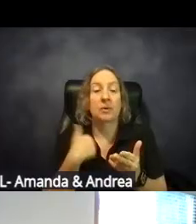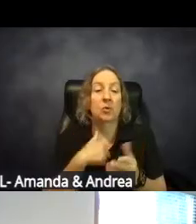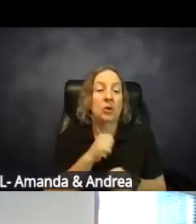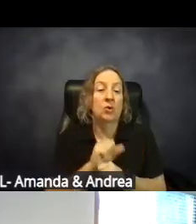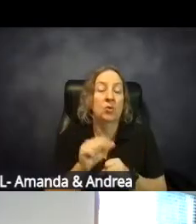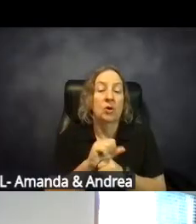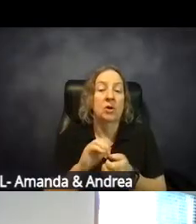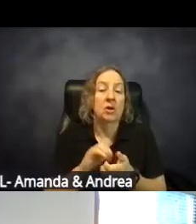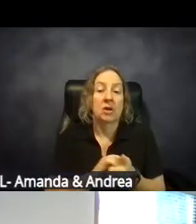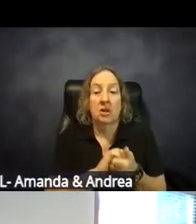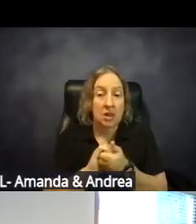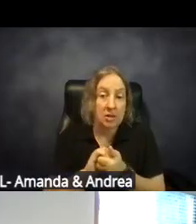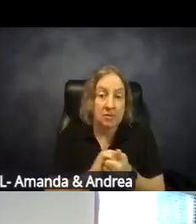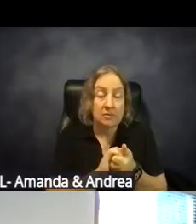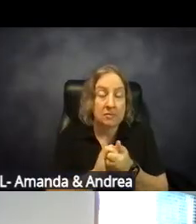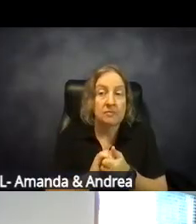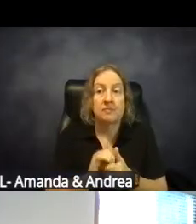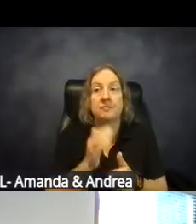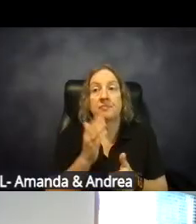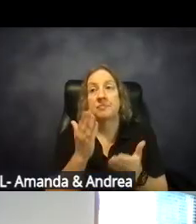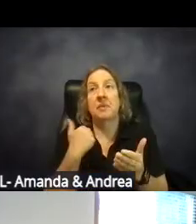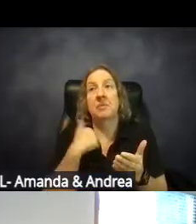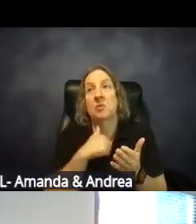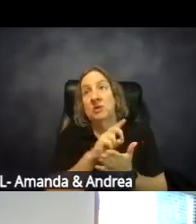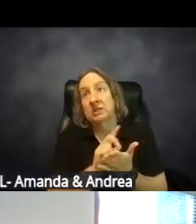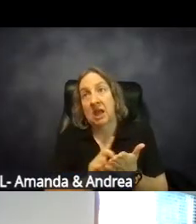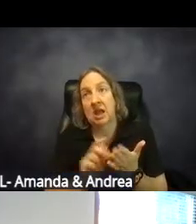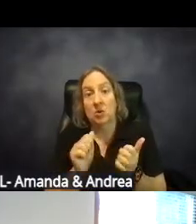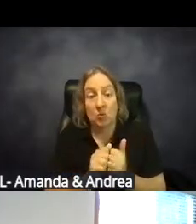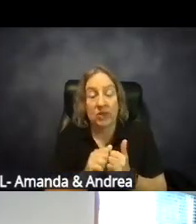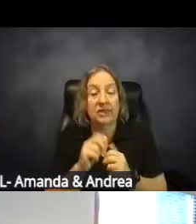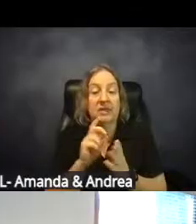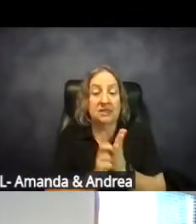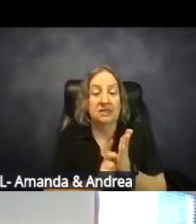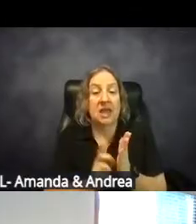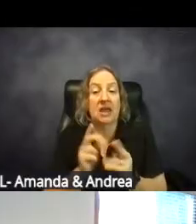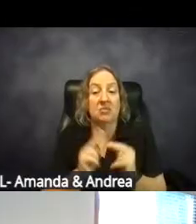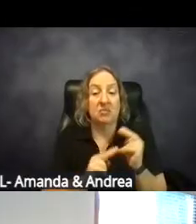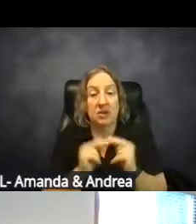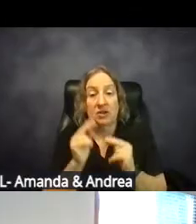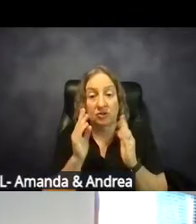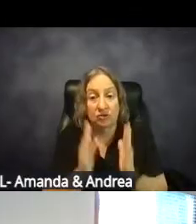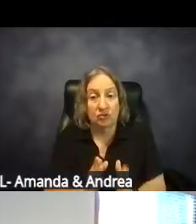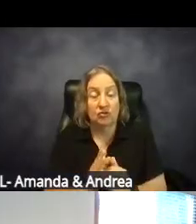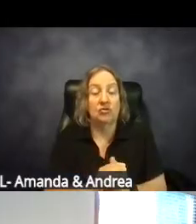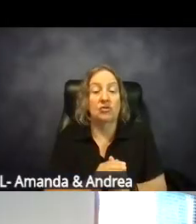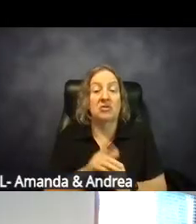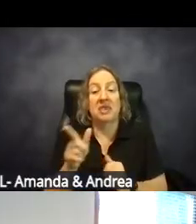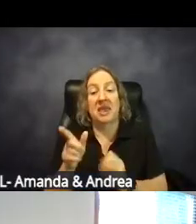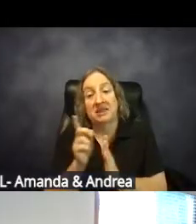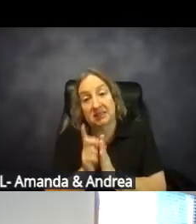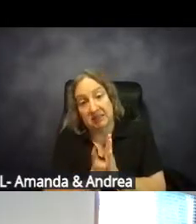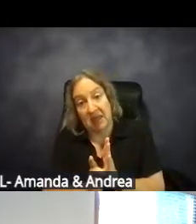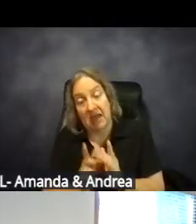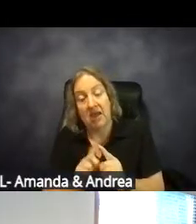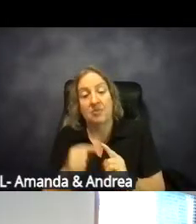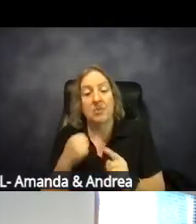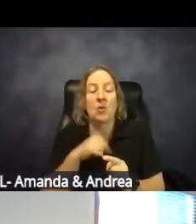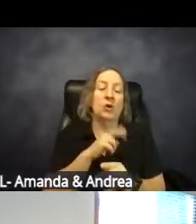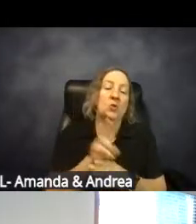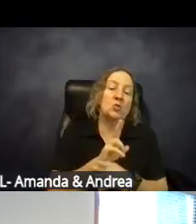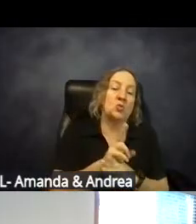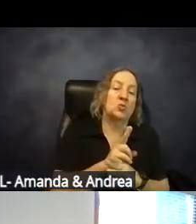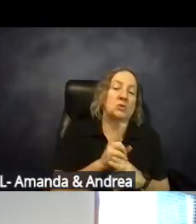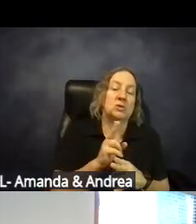that method, that we design it with the design builder. In other words, they're designing, but we use a constructor to